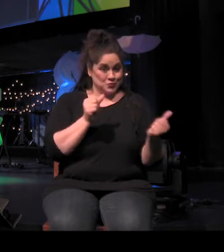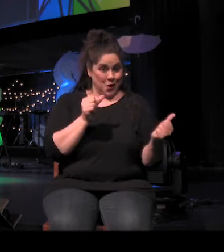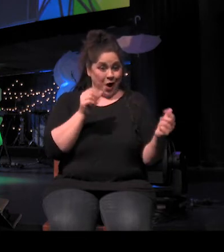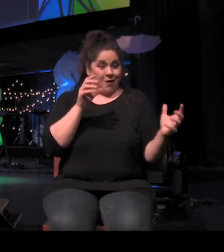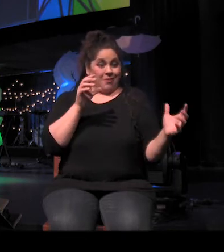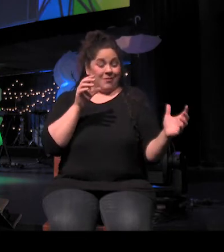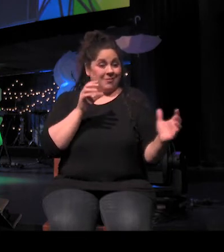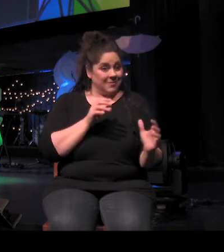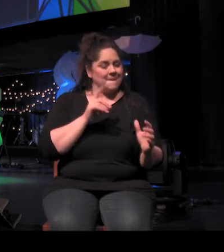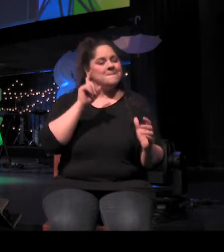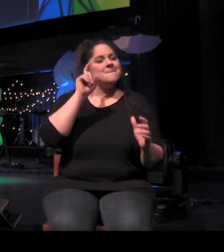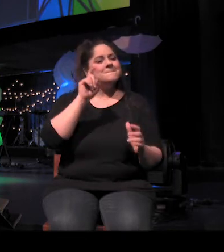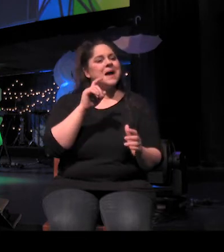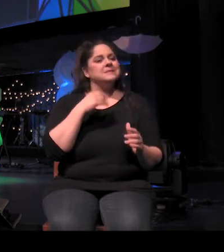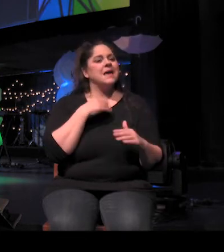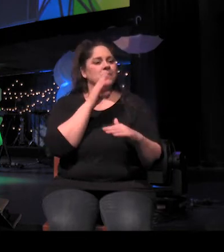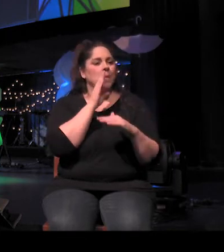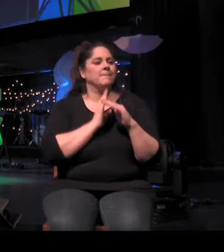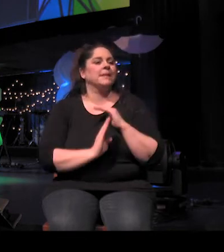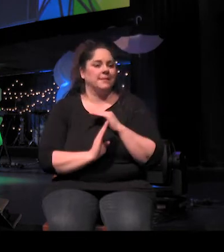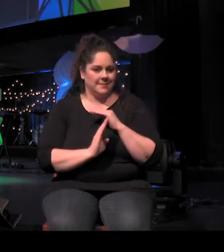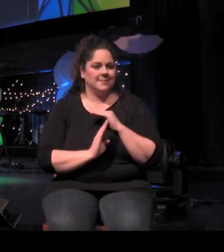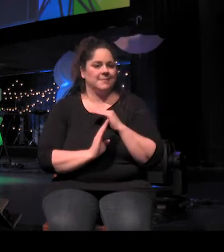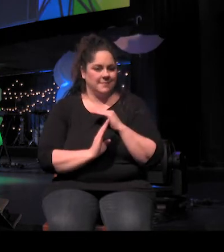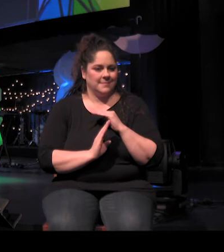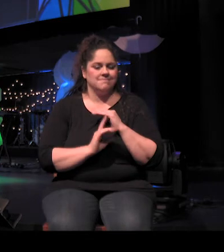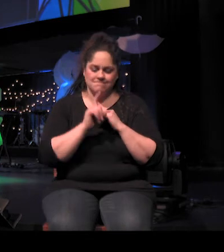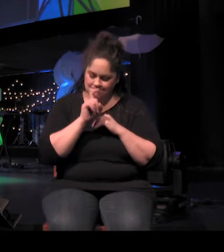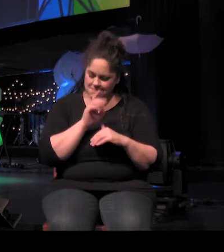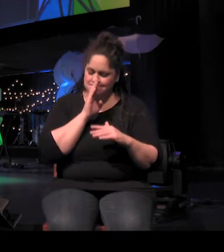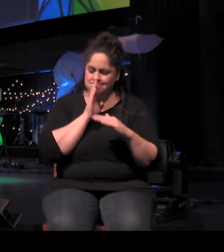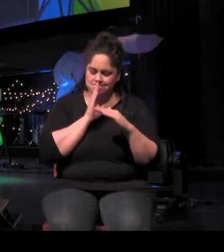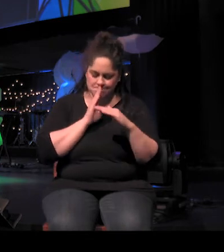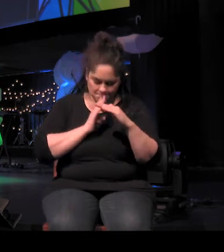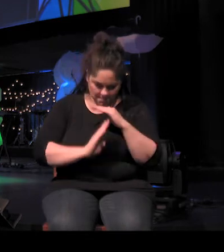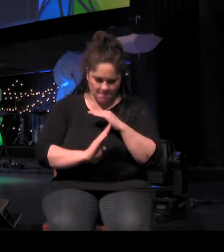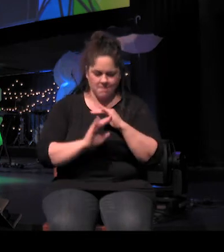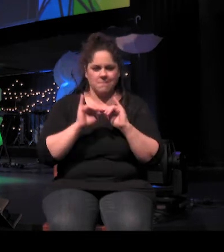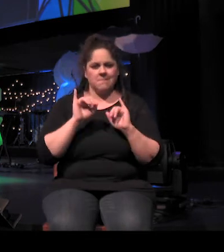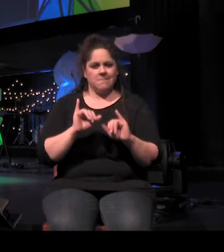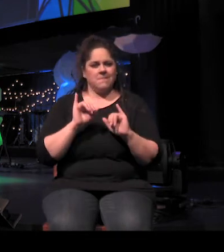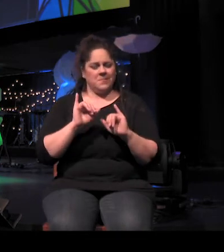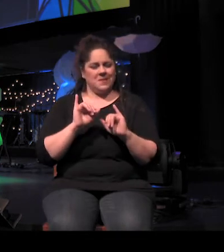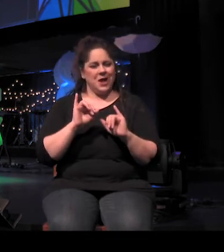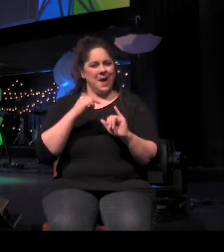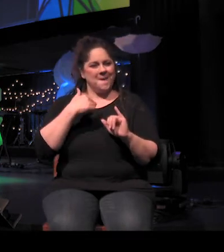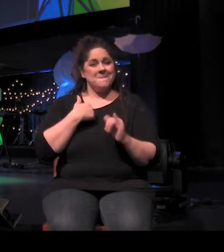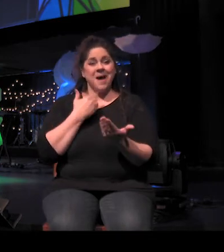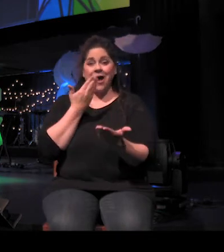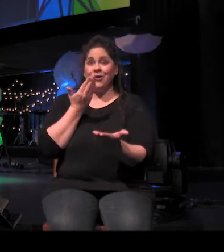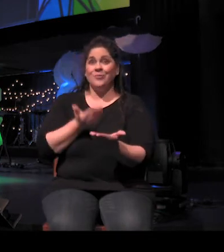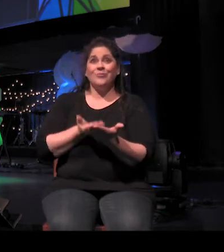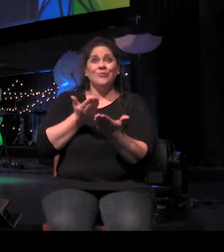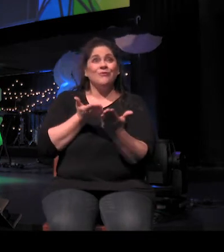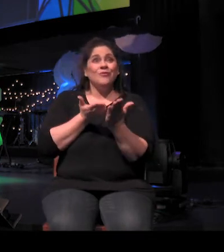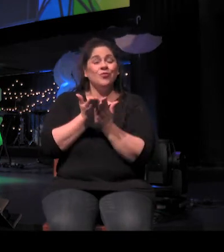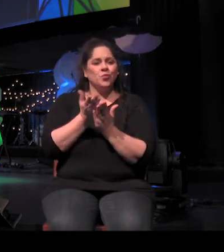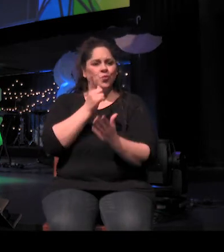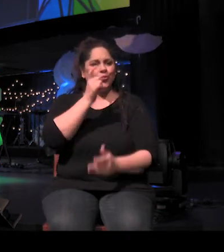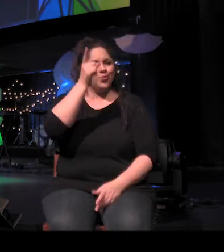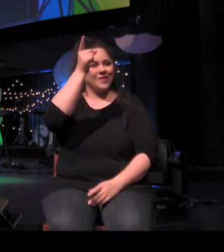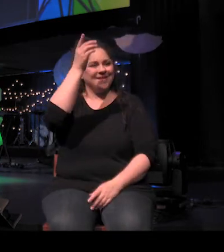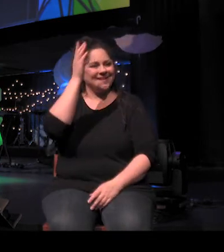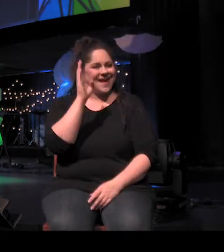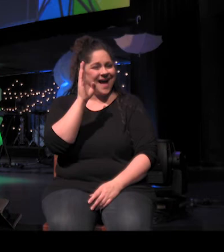humility. And humility is when we find our validation from God, then we don't have to prove anything to